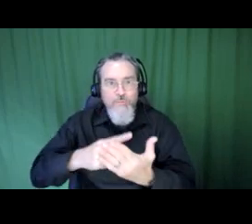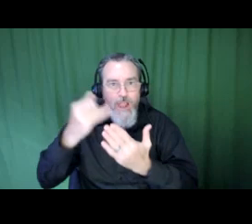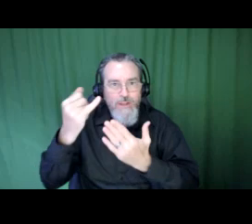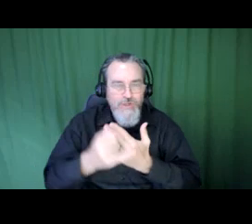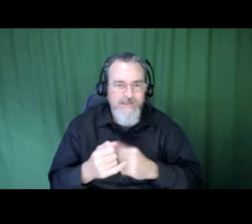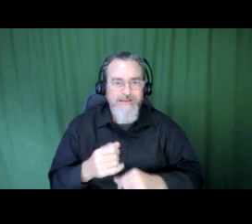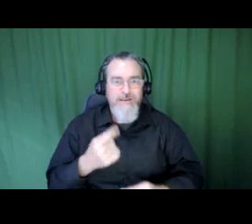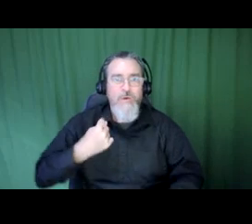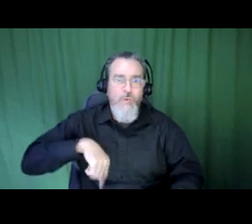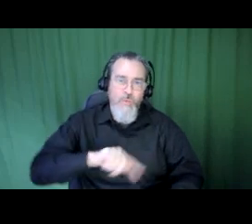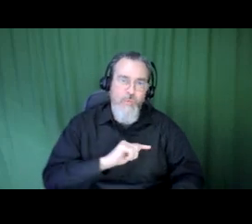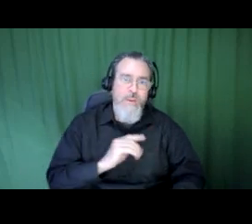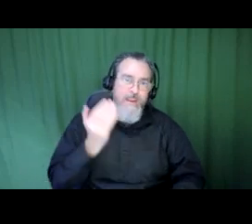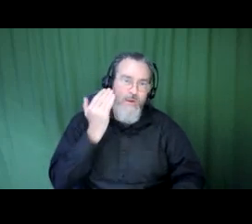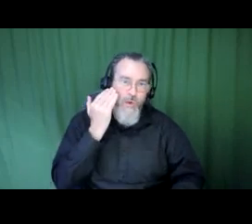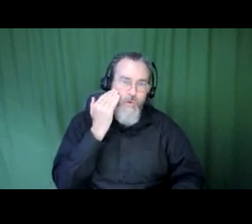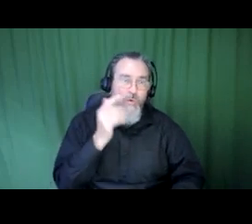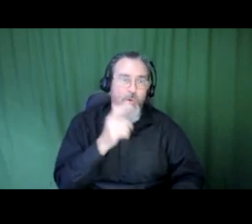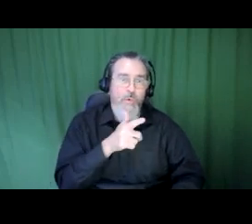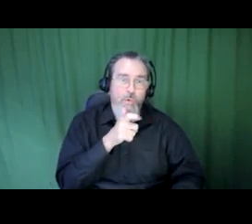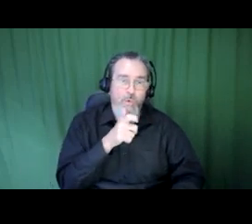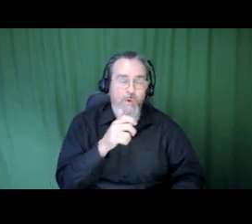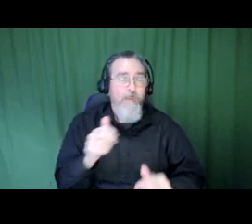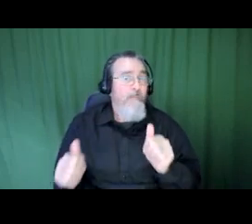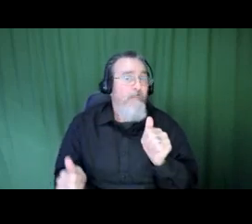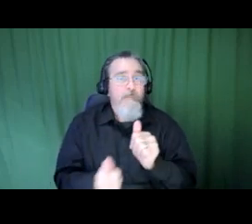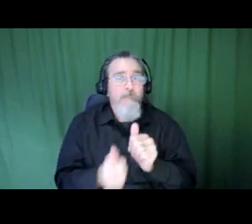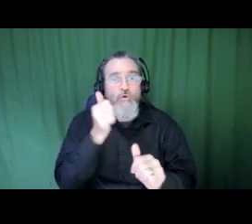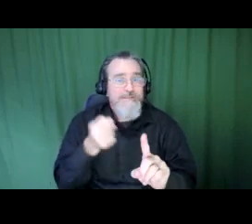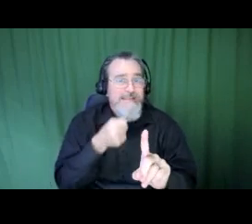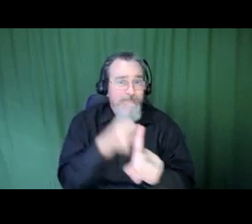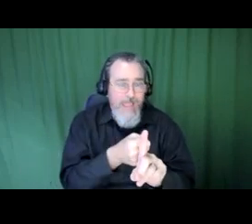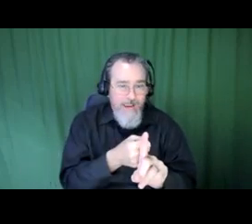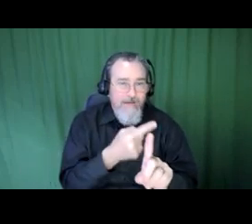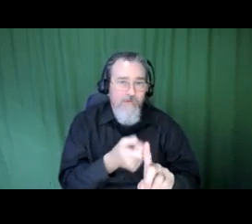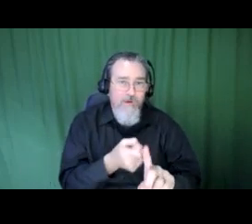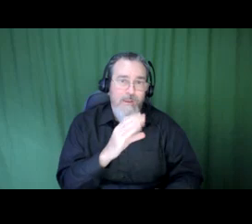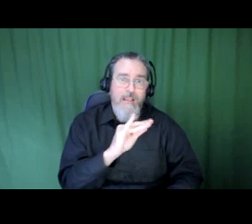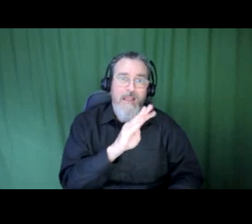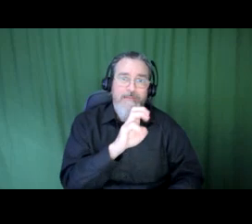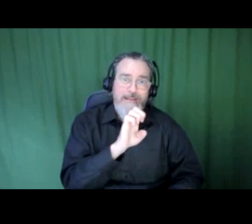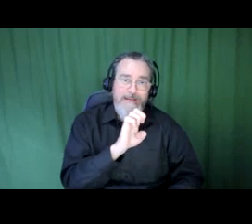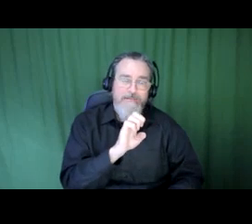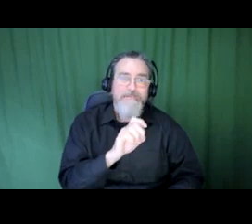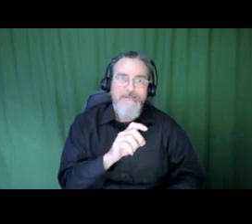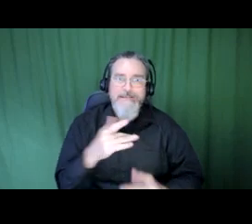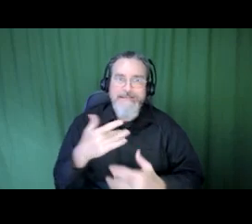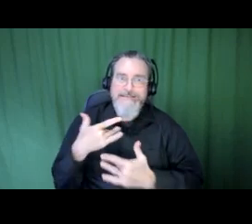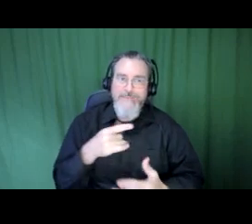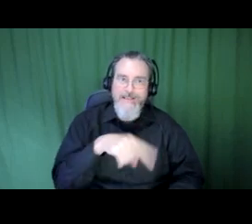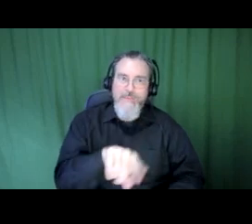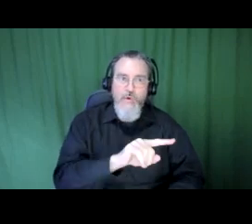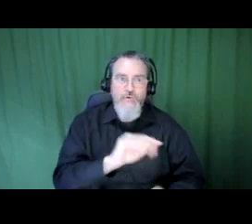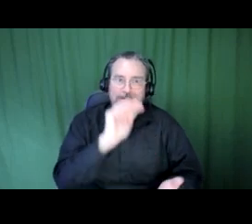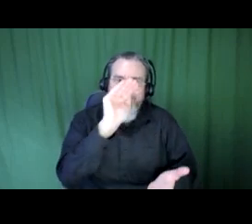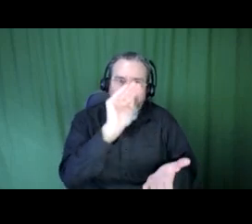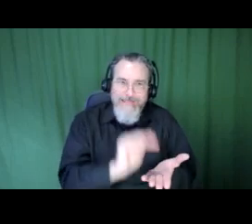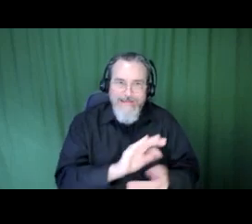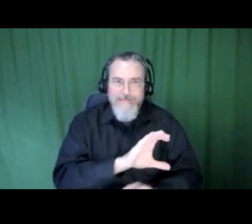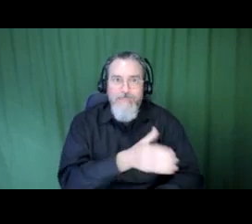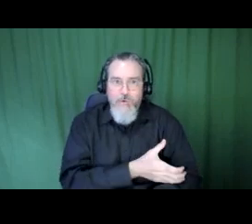all know that those who are most impacted by climate are typically those with the least power to do anything about it. And